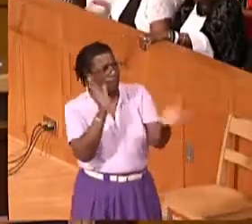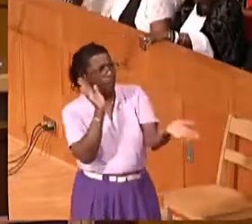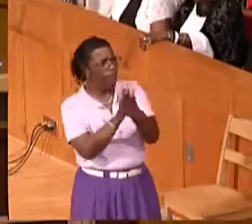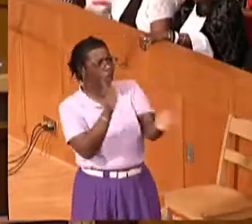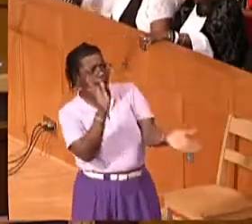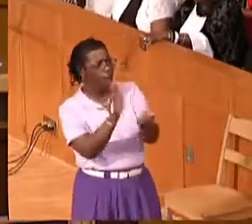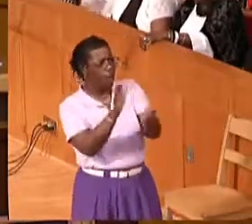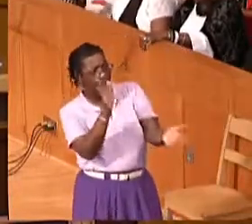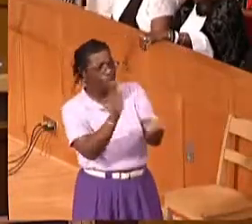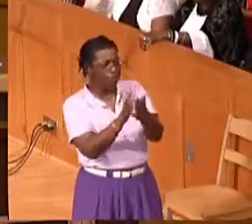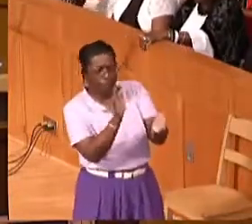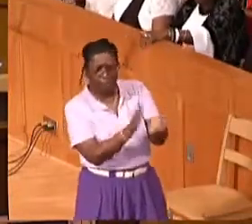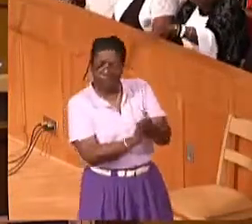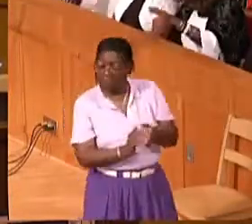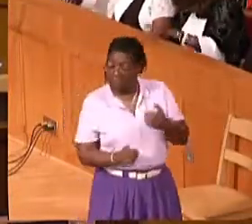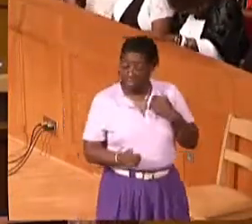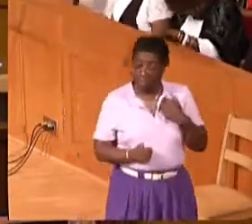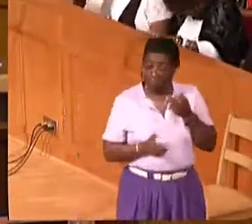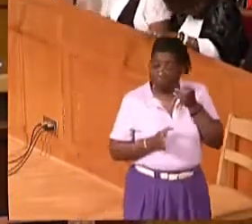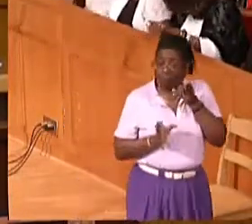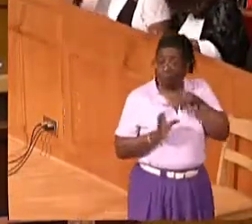I found my part in the choir. And